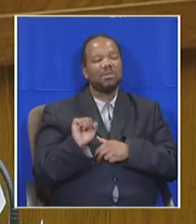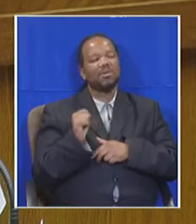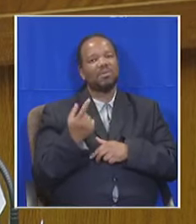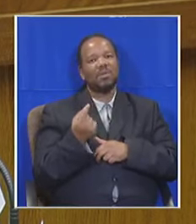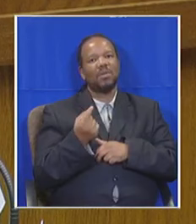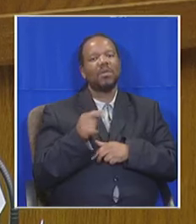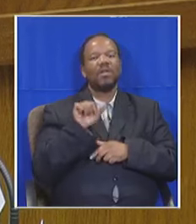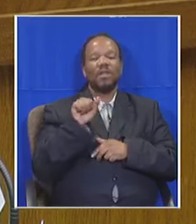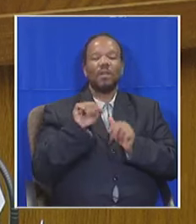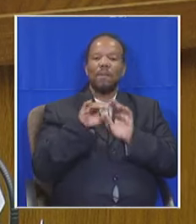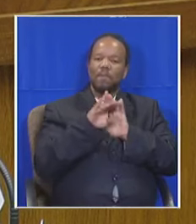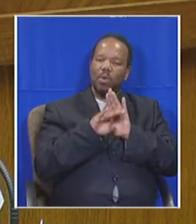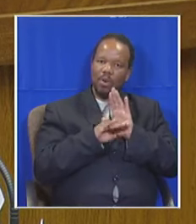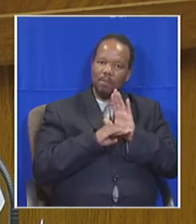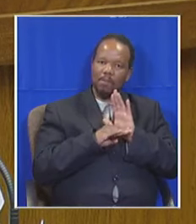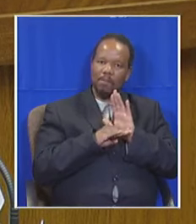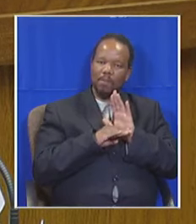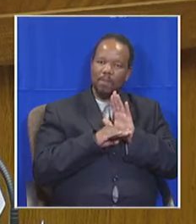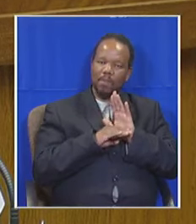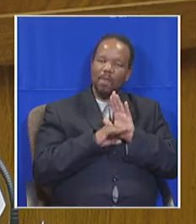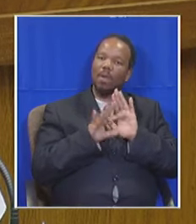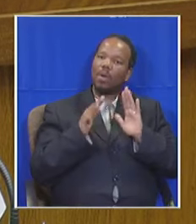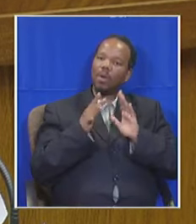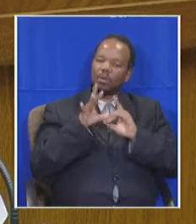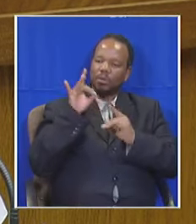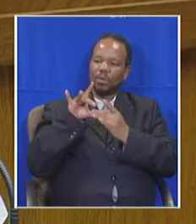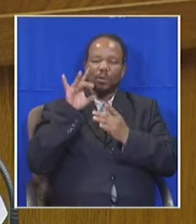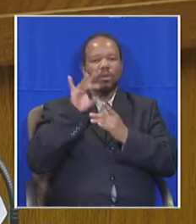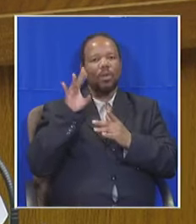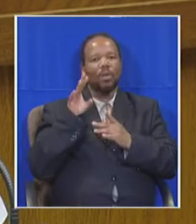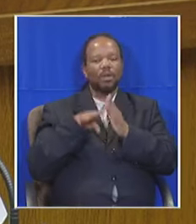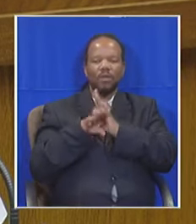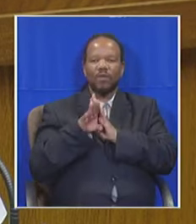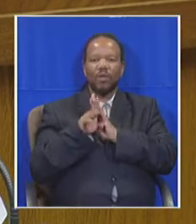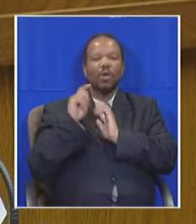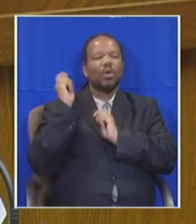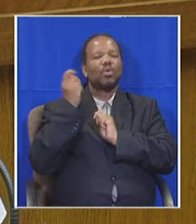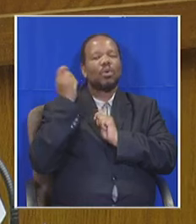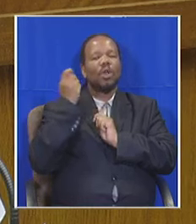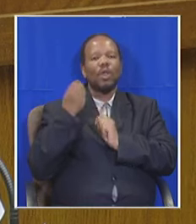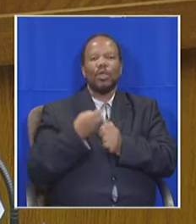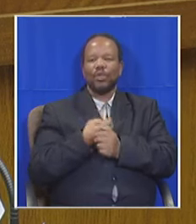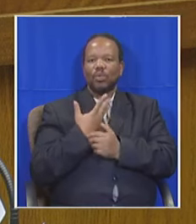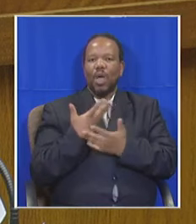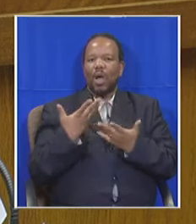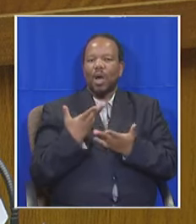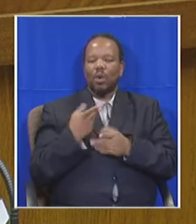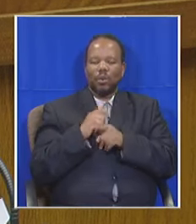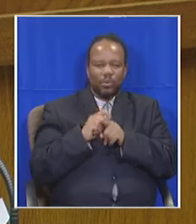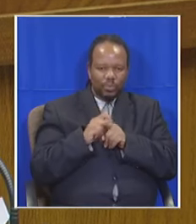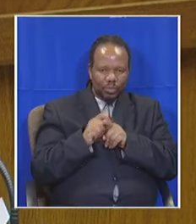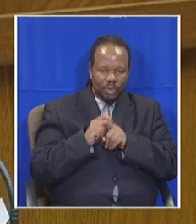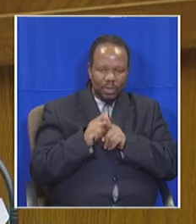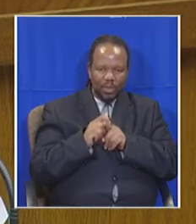one of the main goals. Main goal is to recruit and develop rural youth to be paraprofessionals by training them to render much